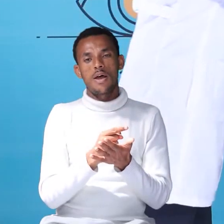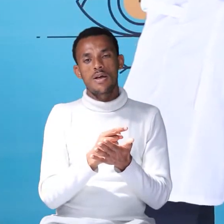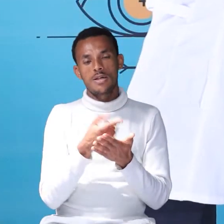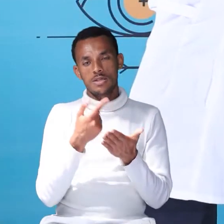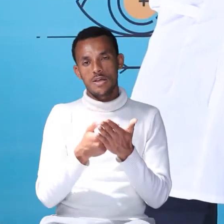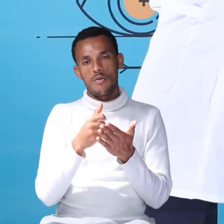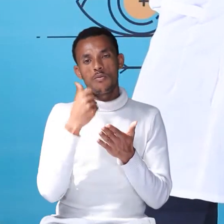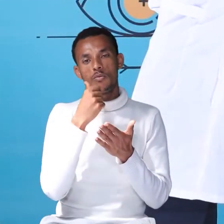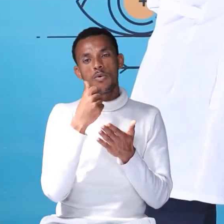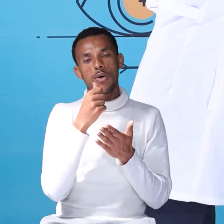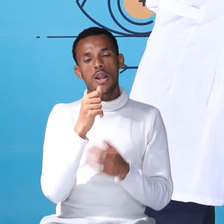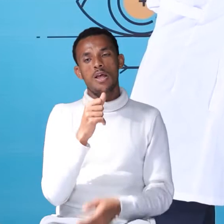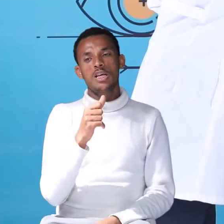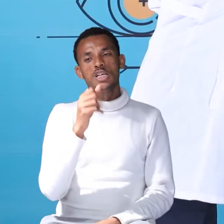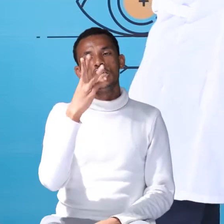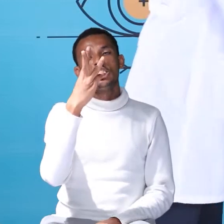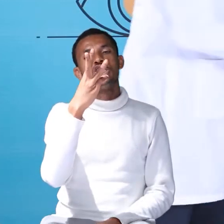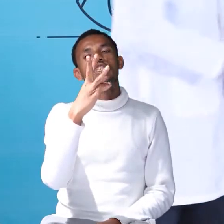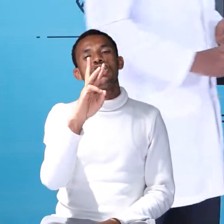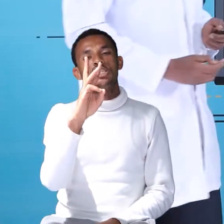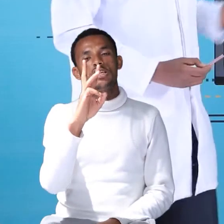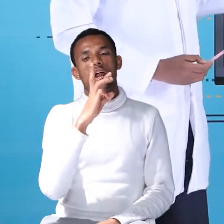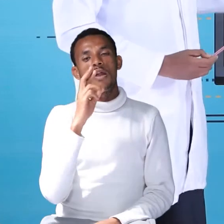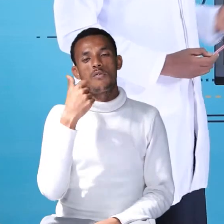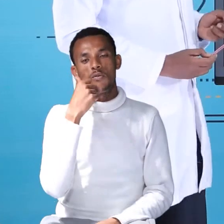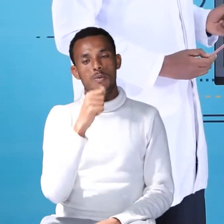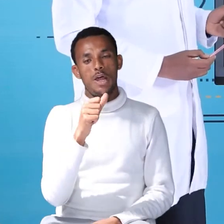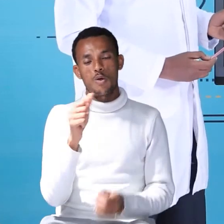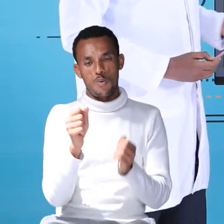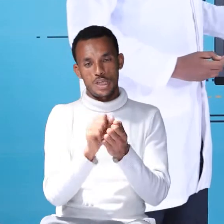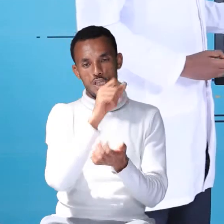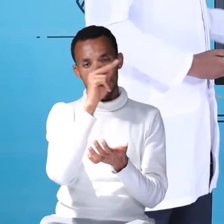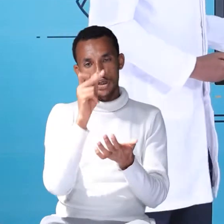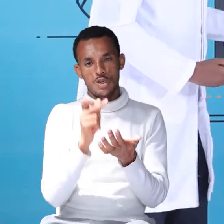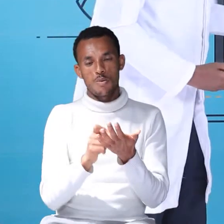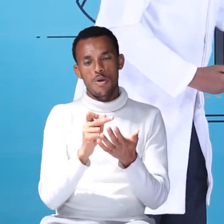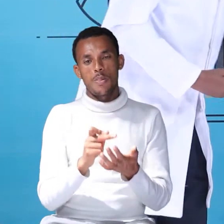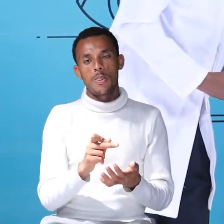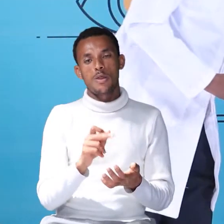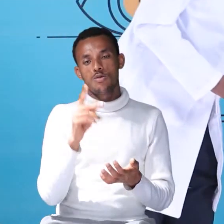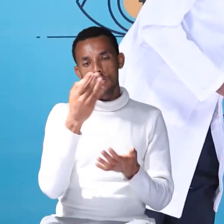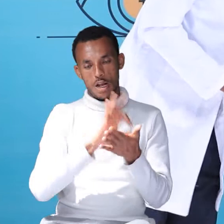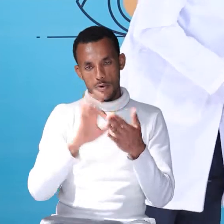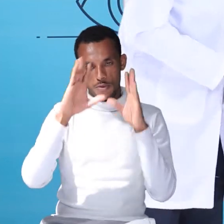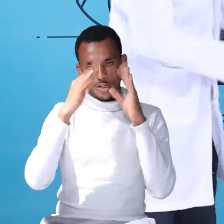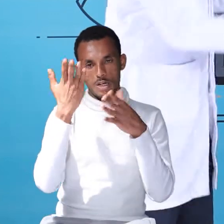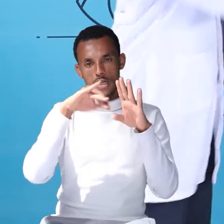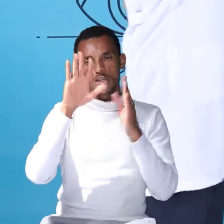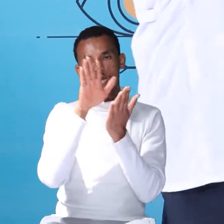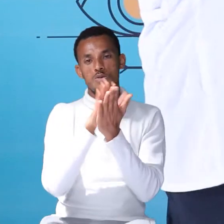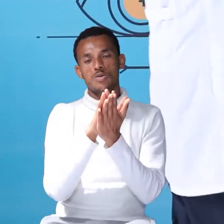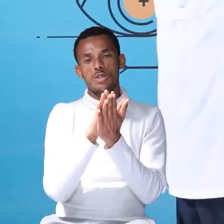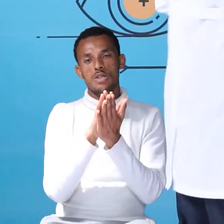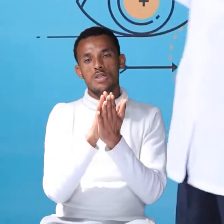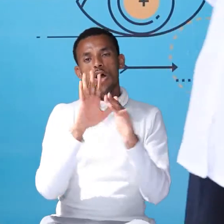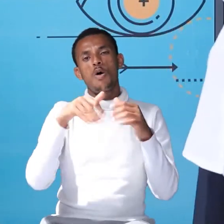the female row, you have 16 of them are female with diploma. To the number of teachers in the school. In